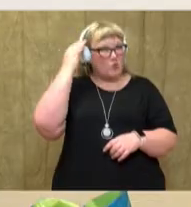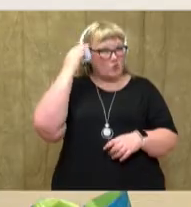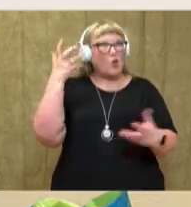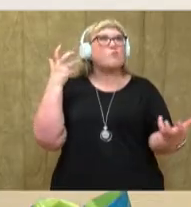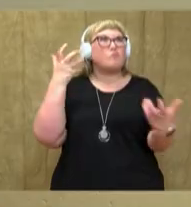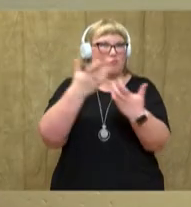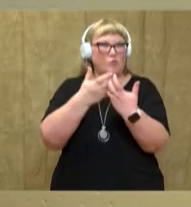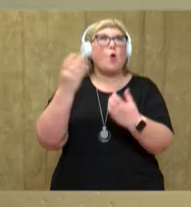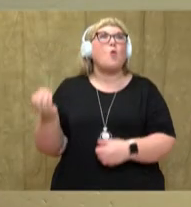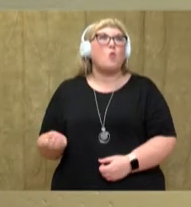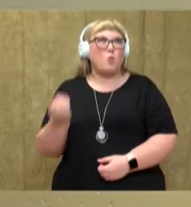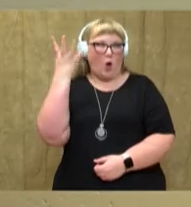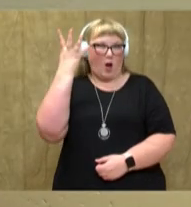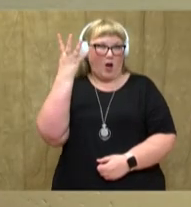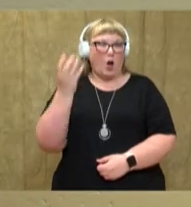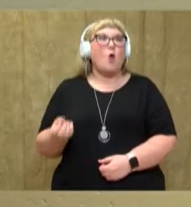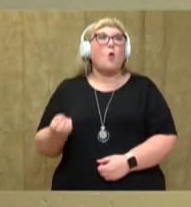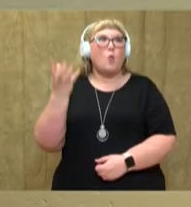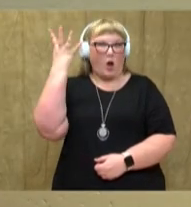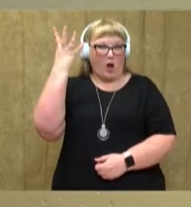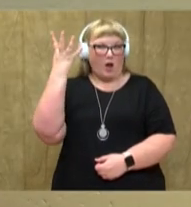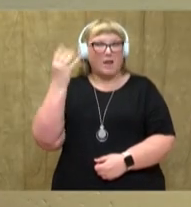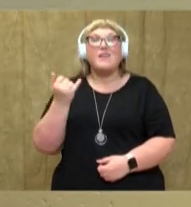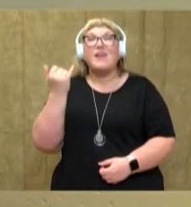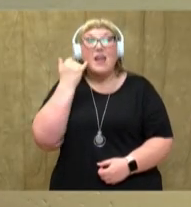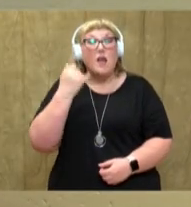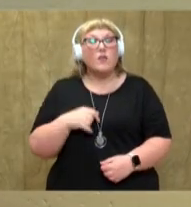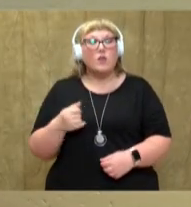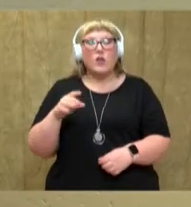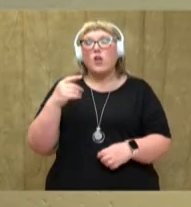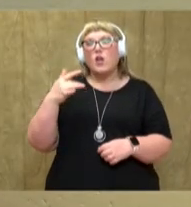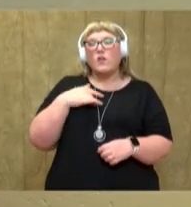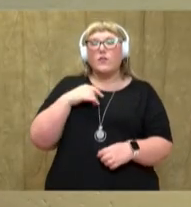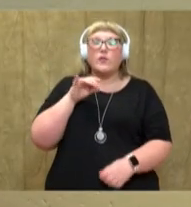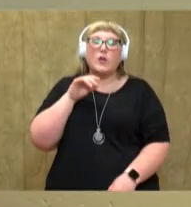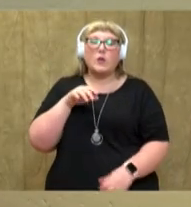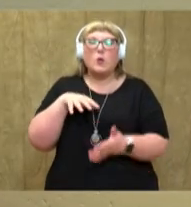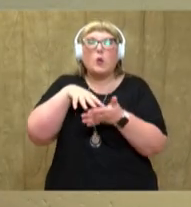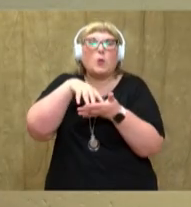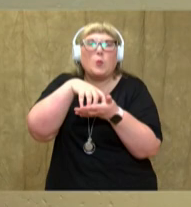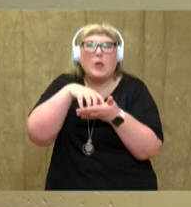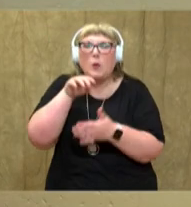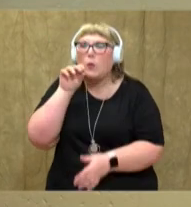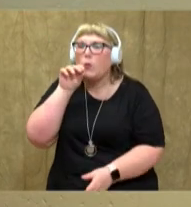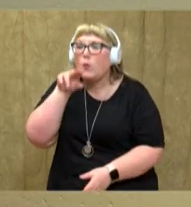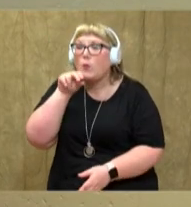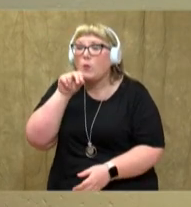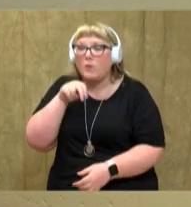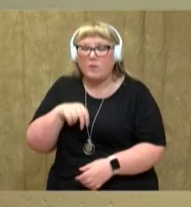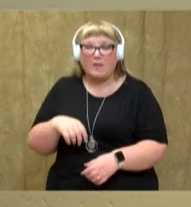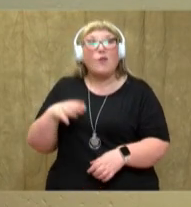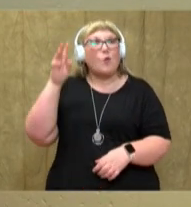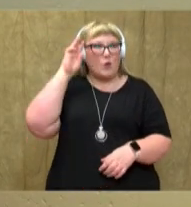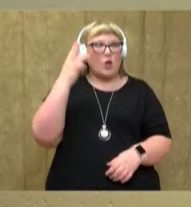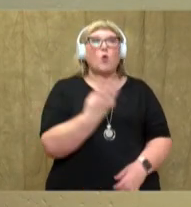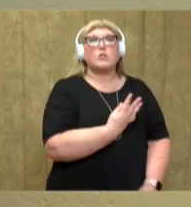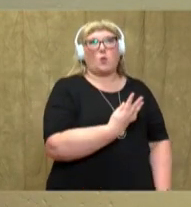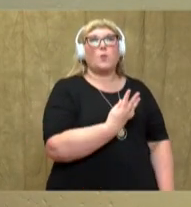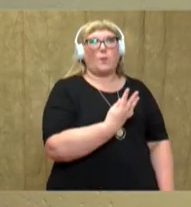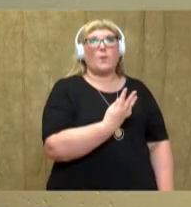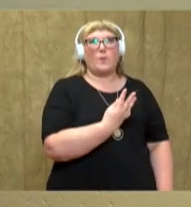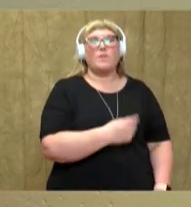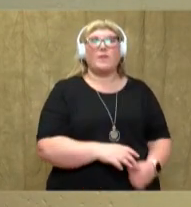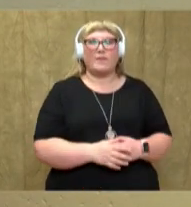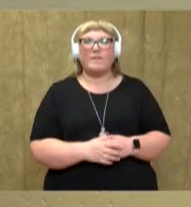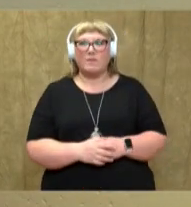the sound. But if we feel a lower burst of air, very weak burst of air, we know it's just a singular letter sound for W,